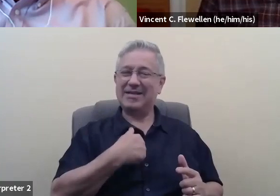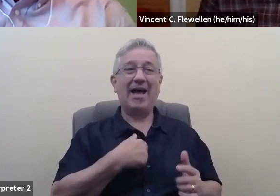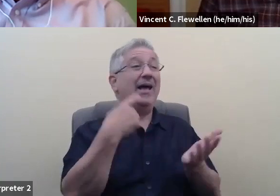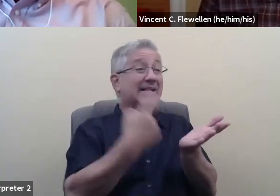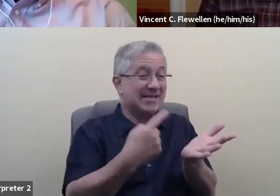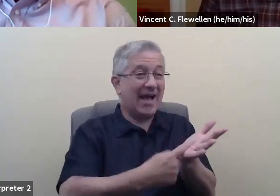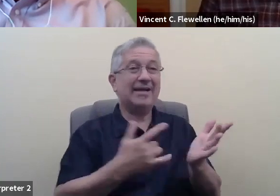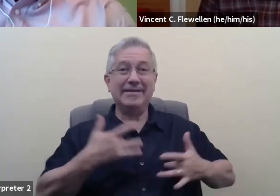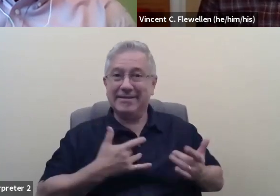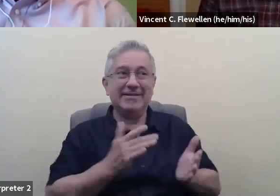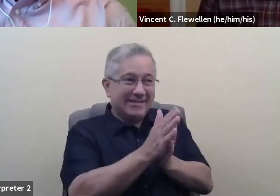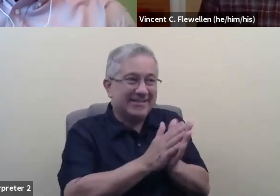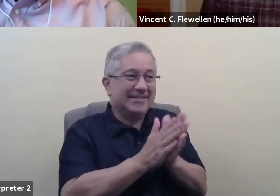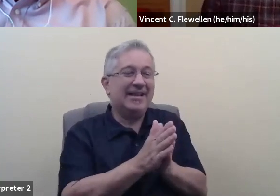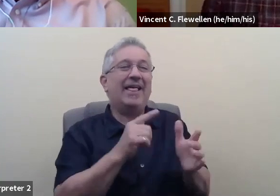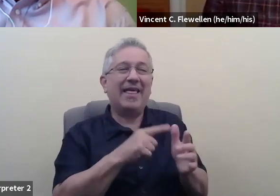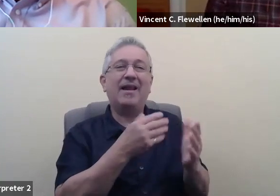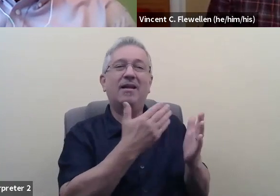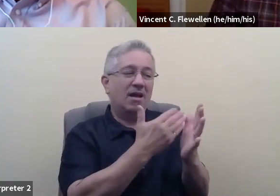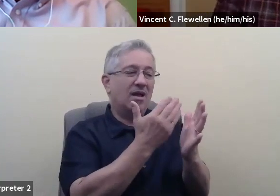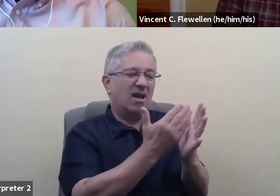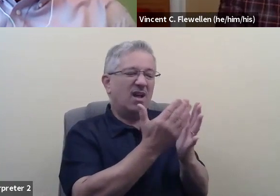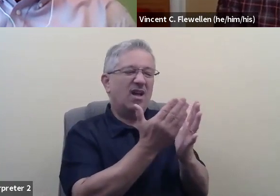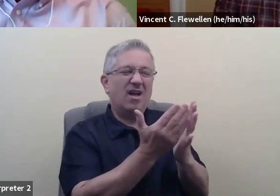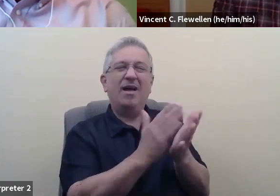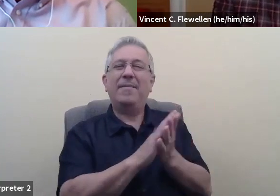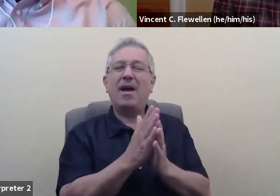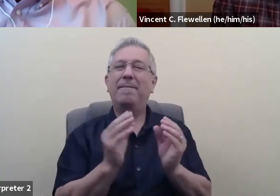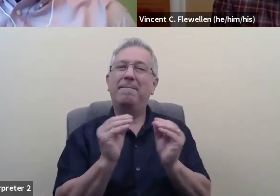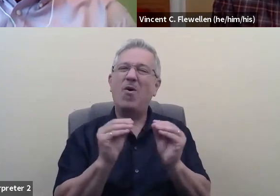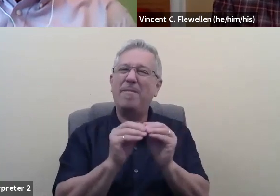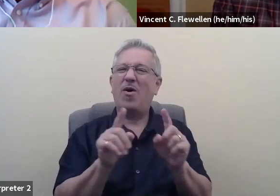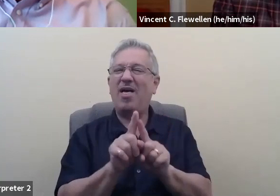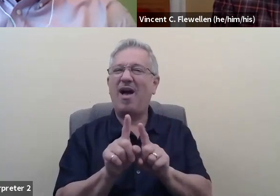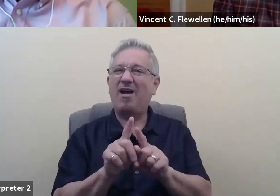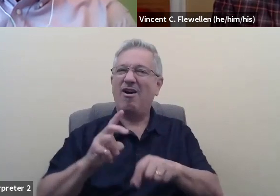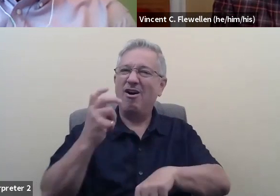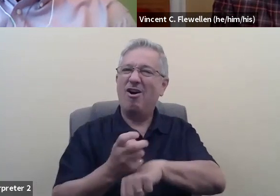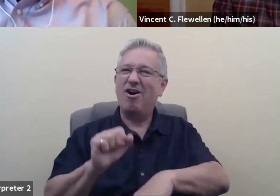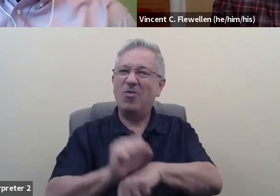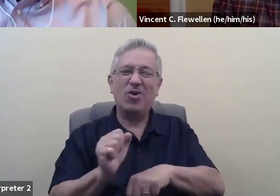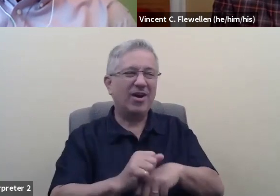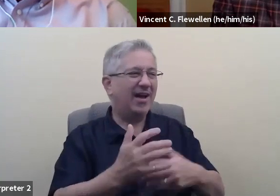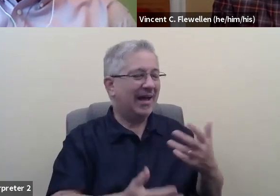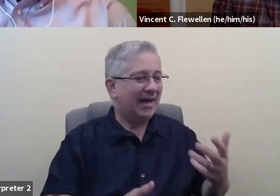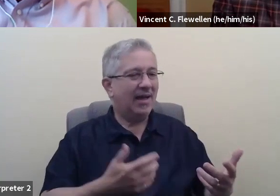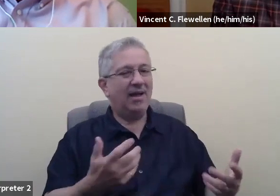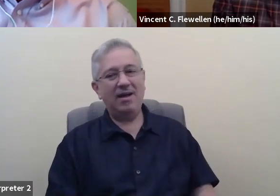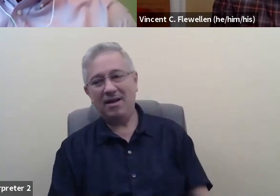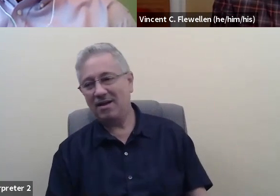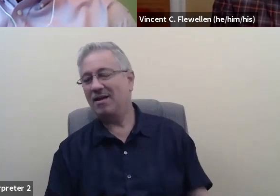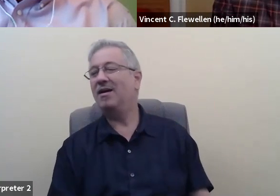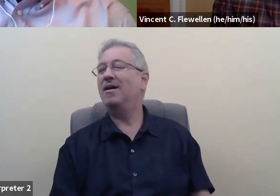people who I may not have had a really, really strong relationship with, but there is a power dynamic,